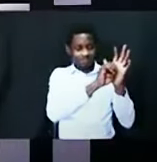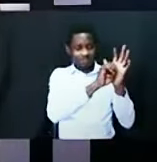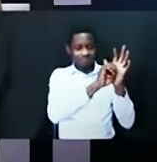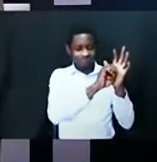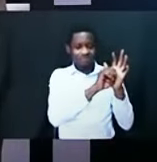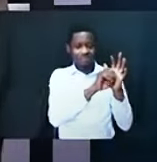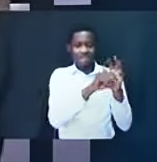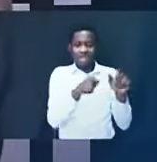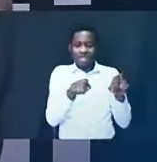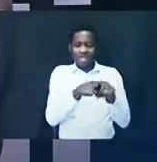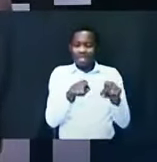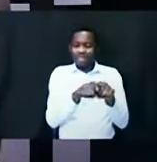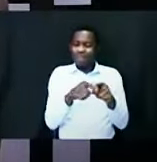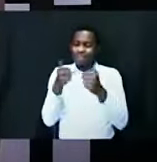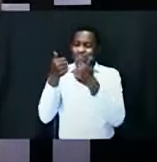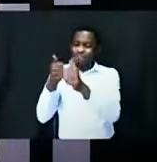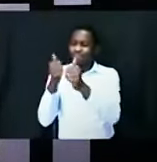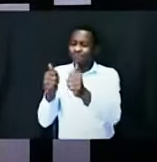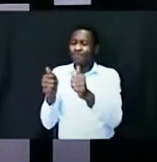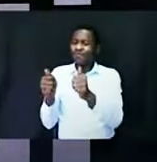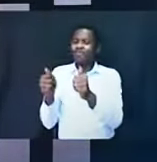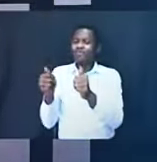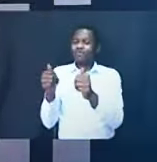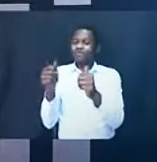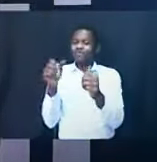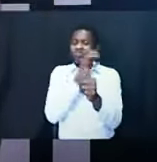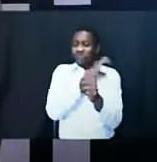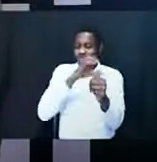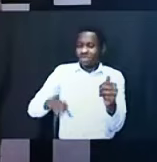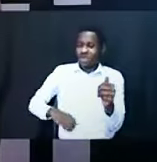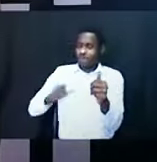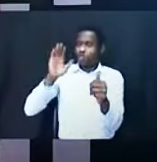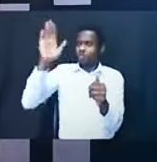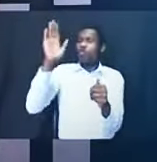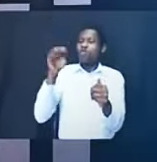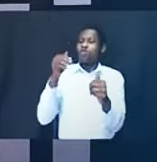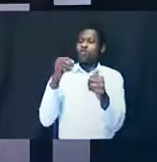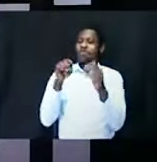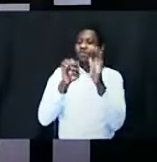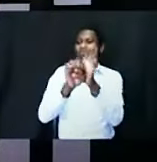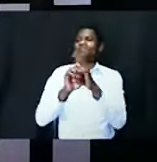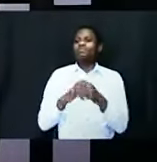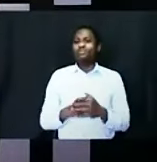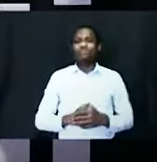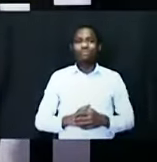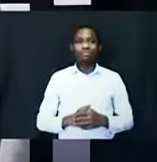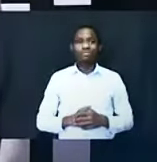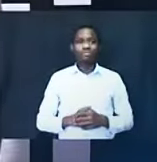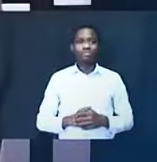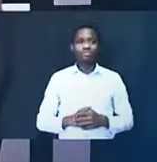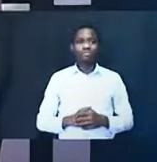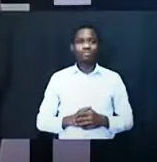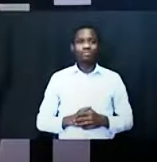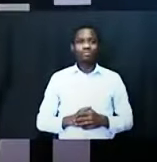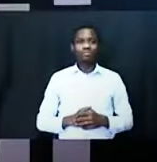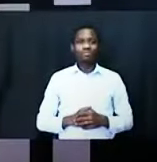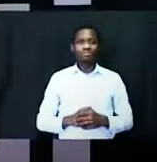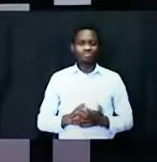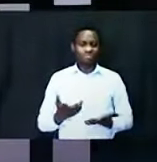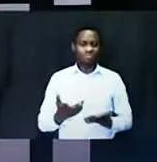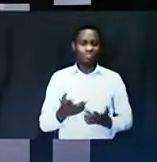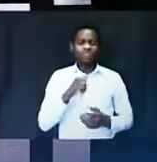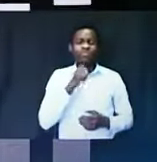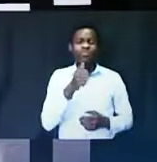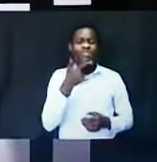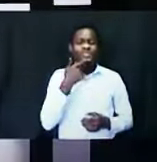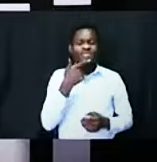Christ. Now, follow my example. He didn't say as I followed the example of